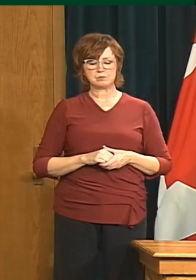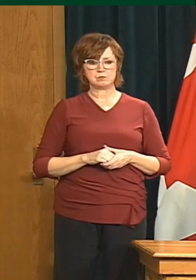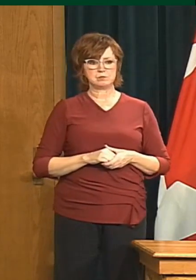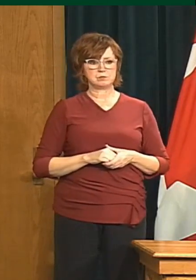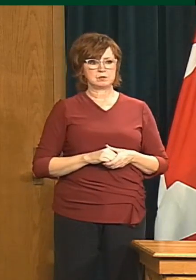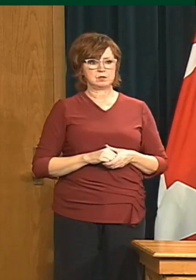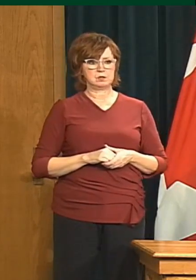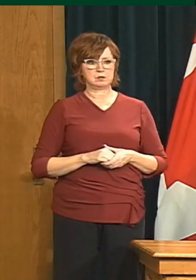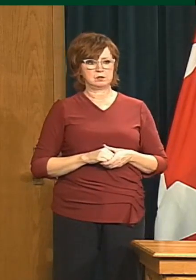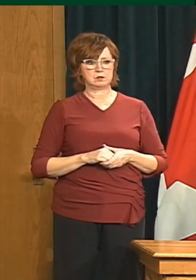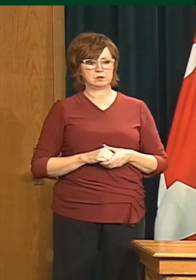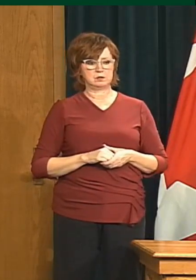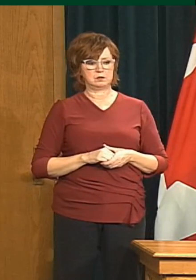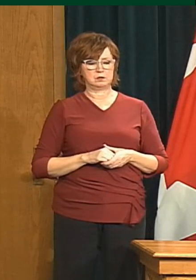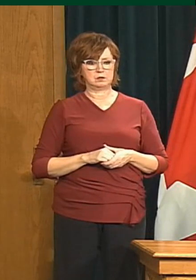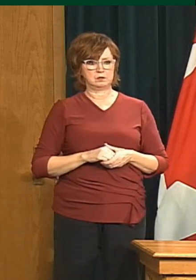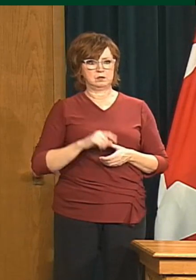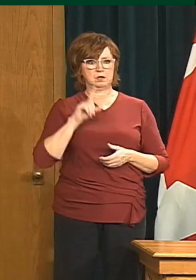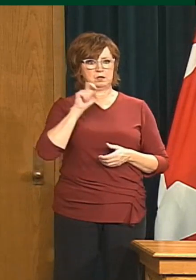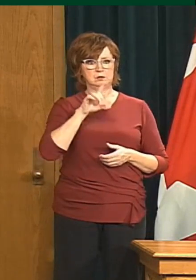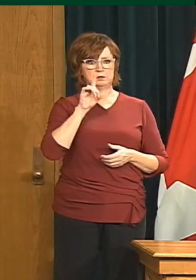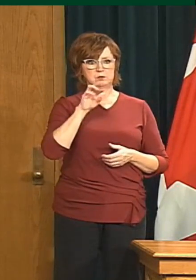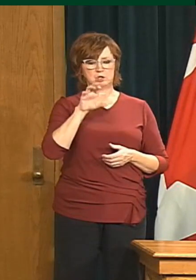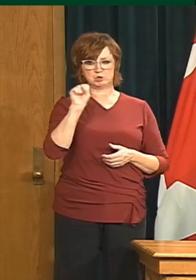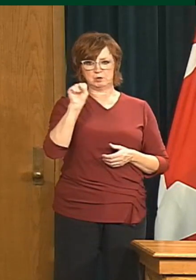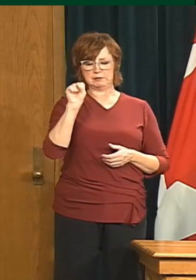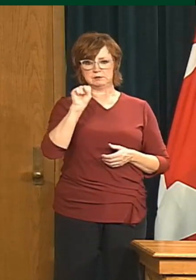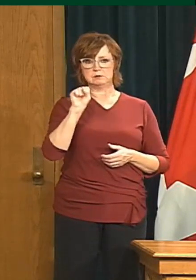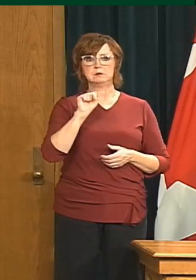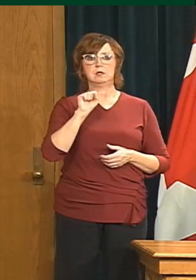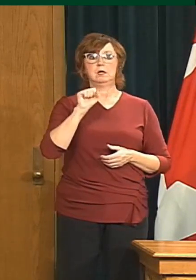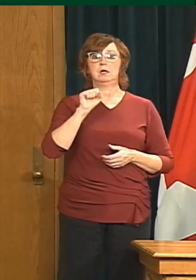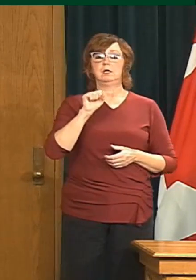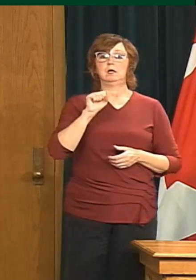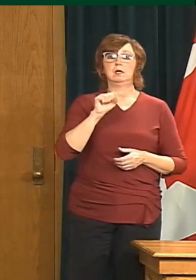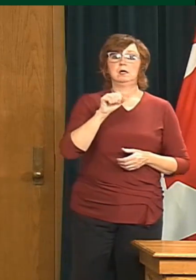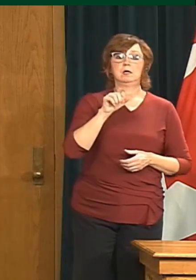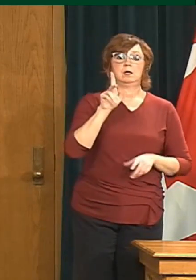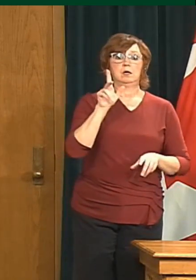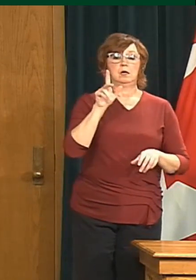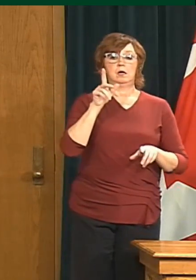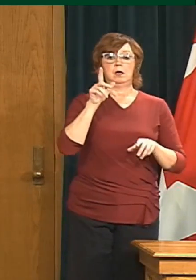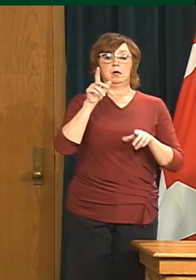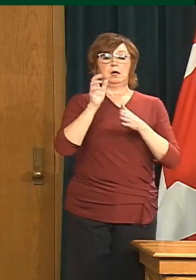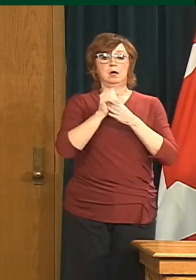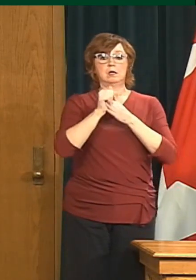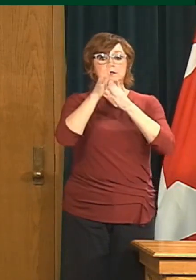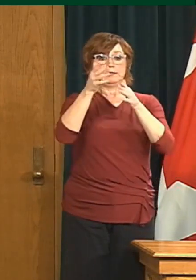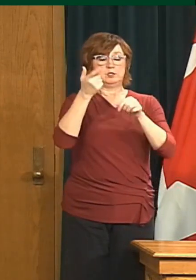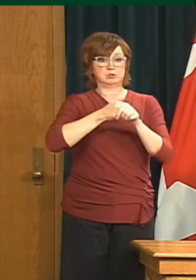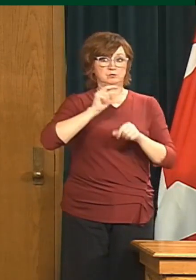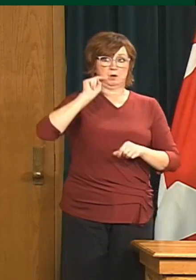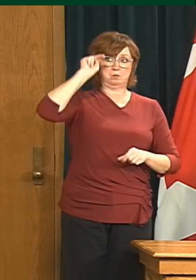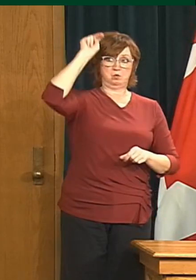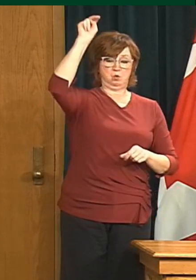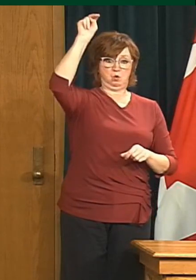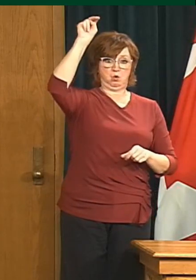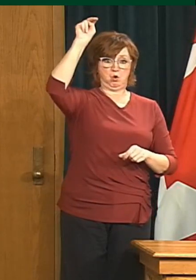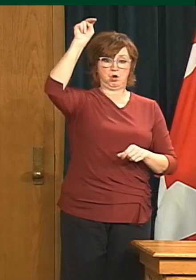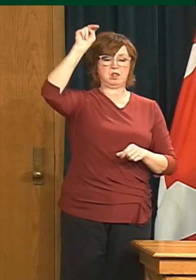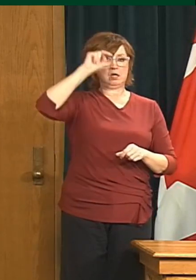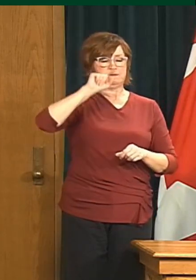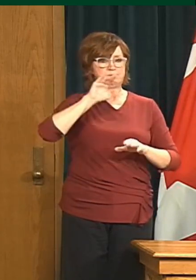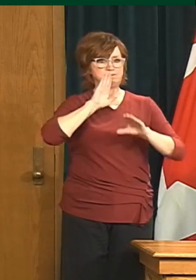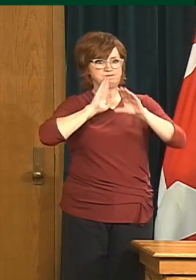Yeah, good afternoon. This is for Dr. Shahab. Northern leaders have expressed frustration that a nurse from the south, from Saskatoon, traveled to